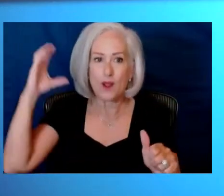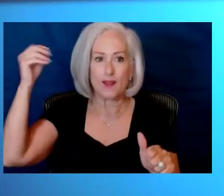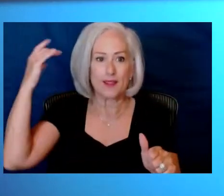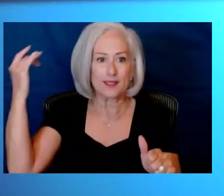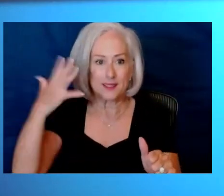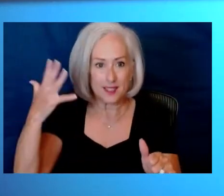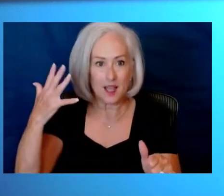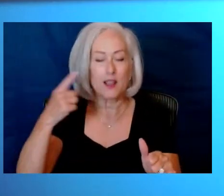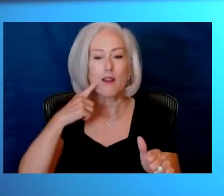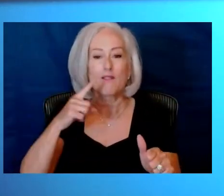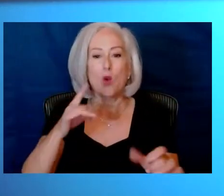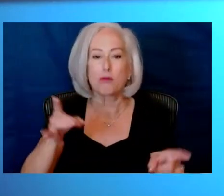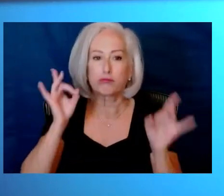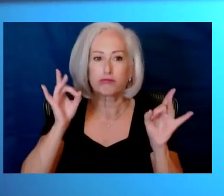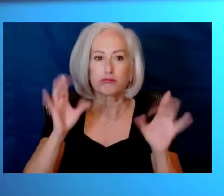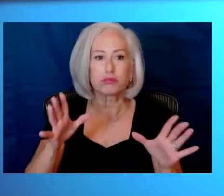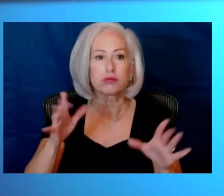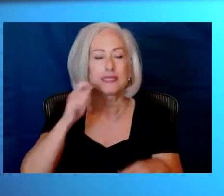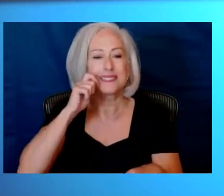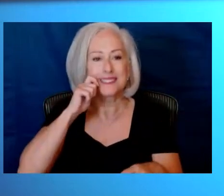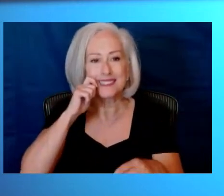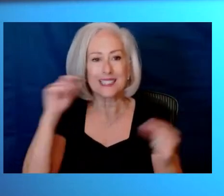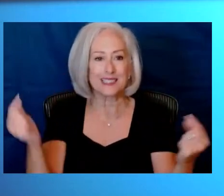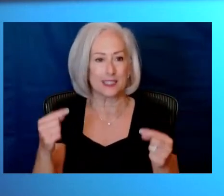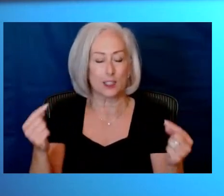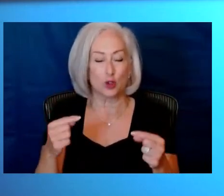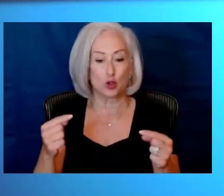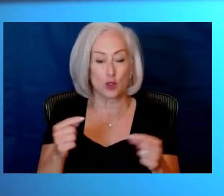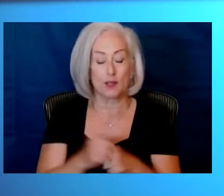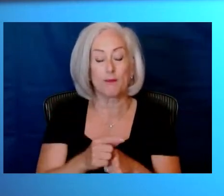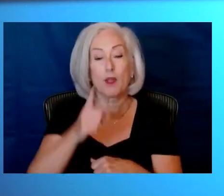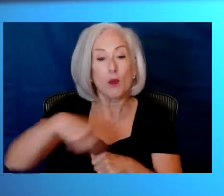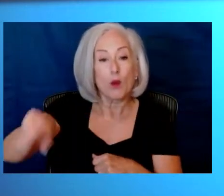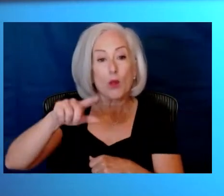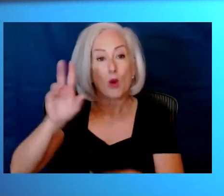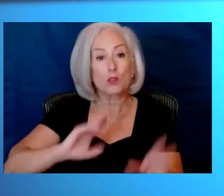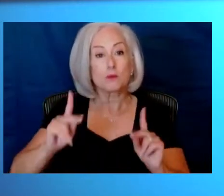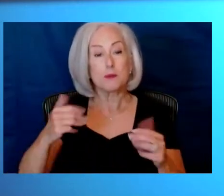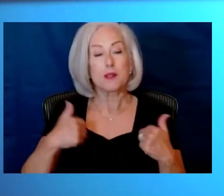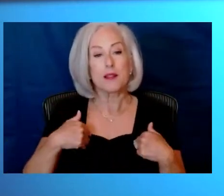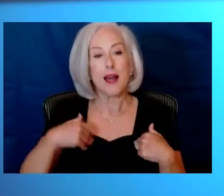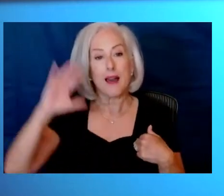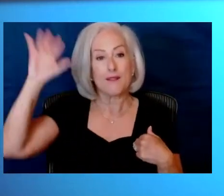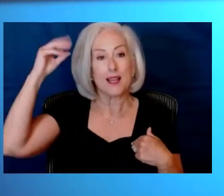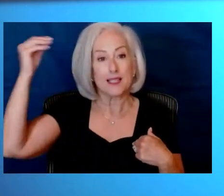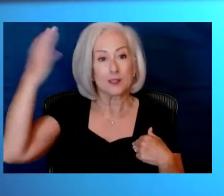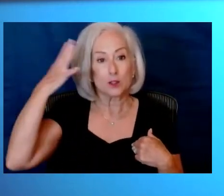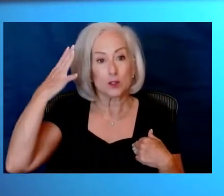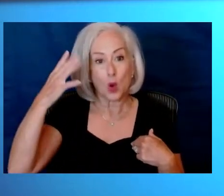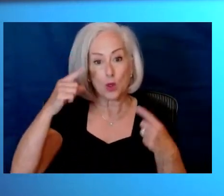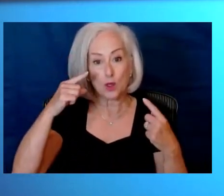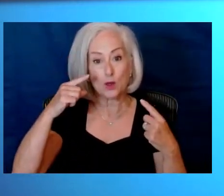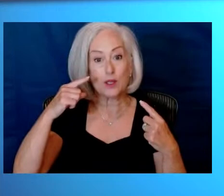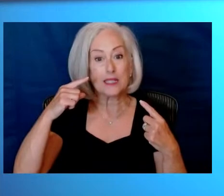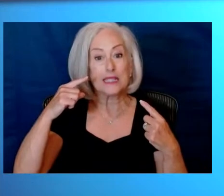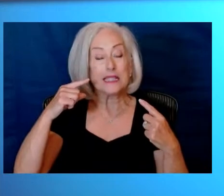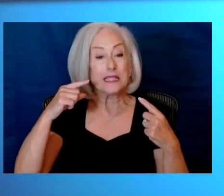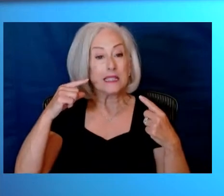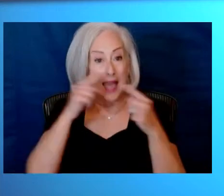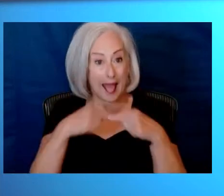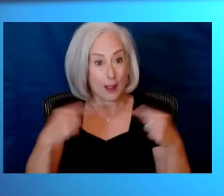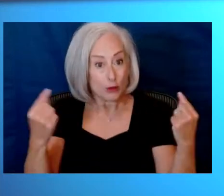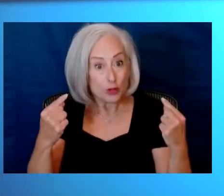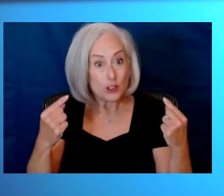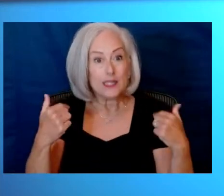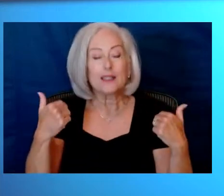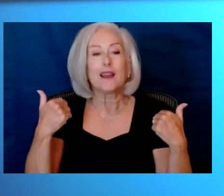injury. And those kind of who have solar allergy, if they are exposed to sun, will have significant kind of immediate